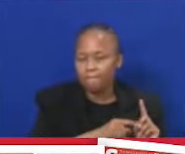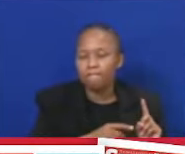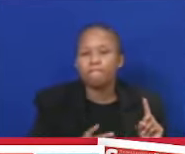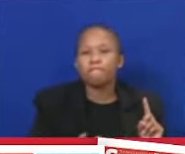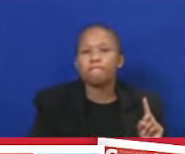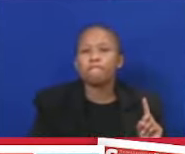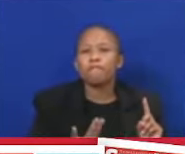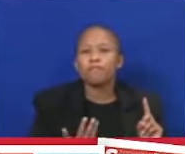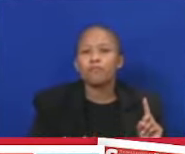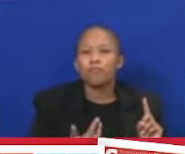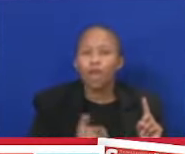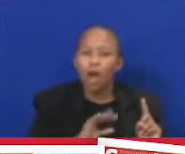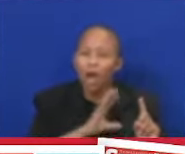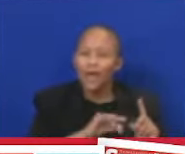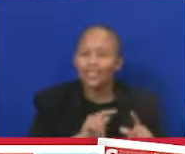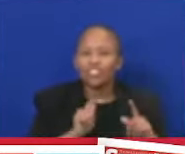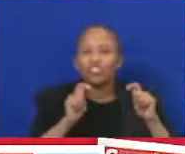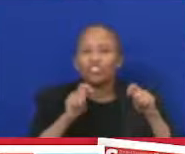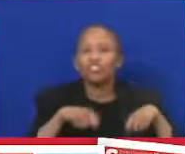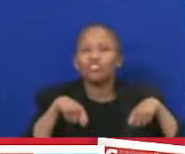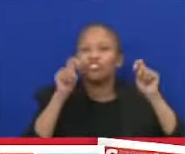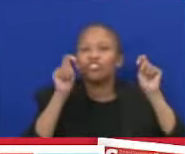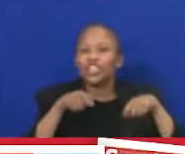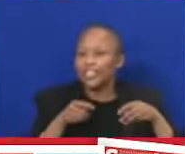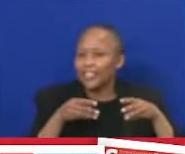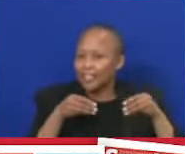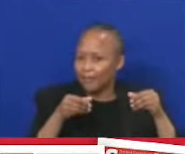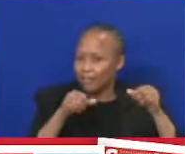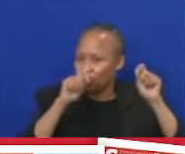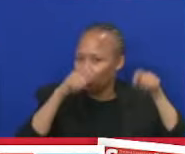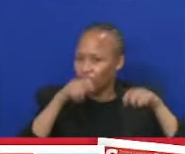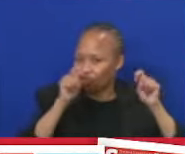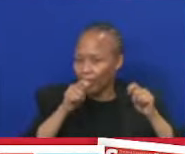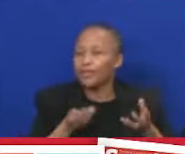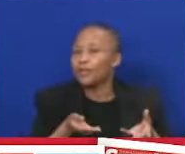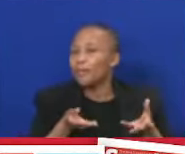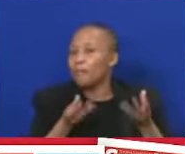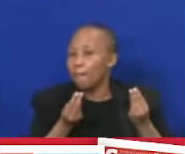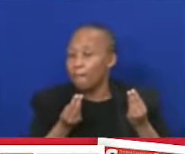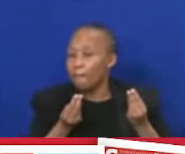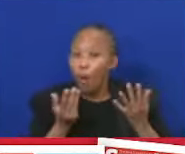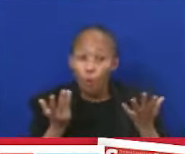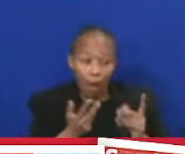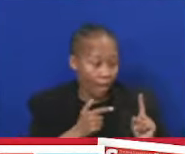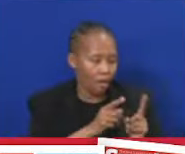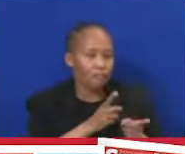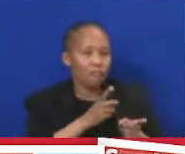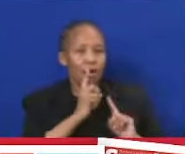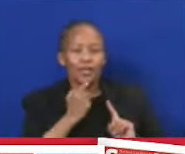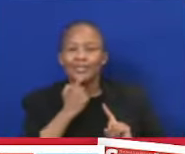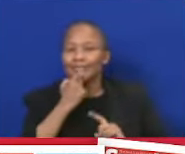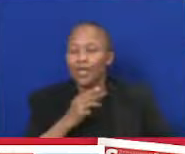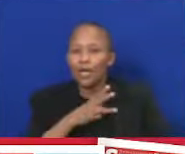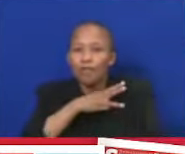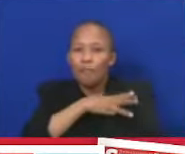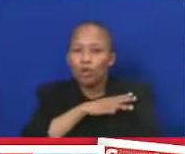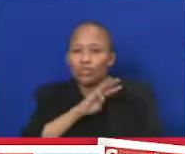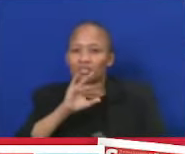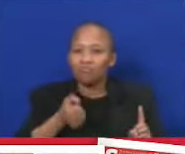sheet, and he indicated that he was given by his boss. And though he never told